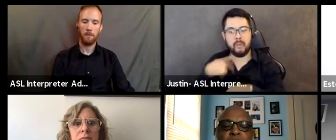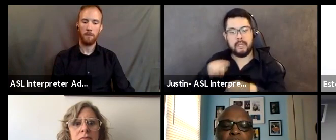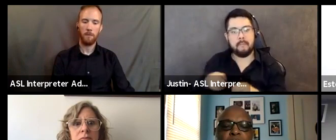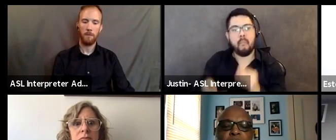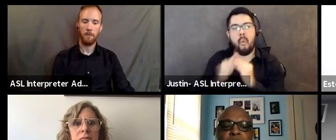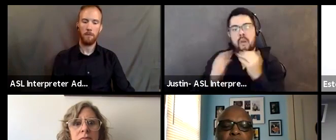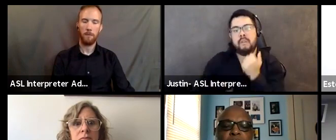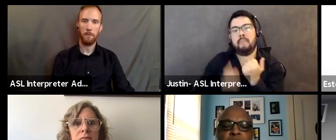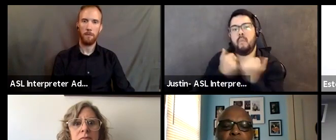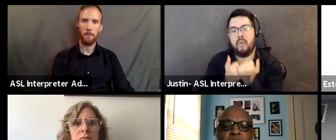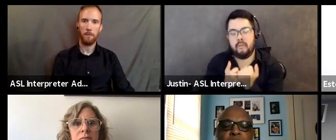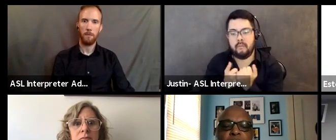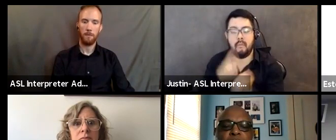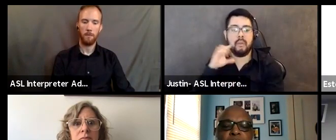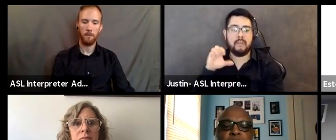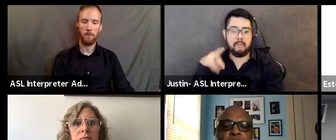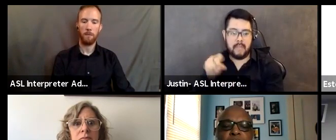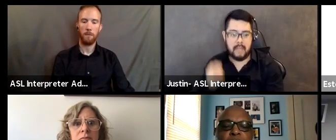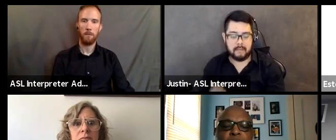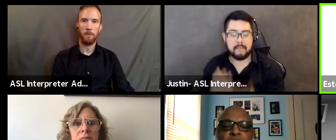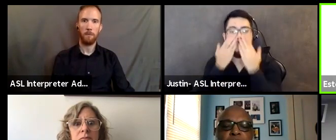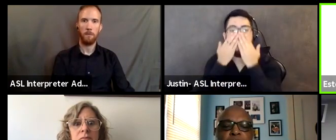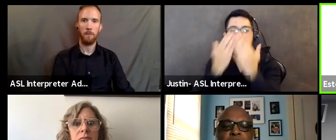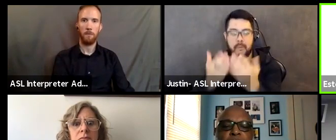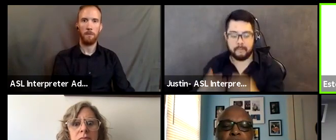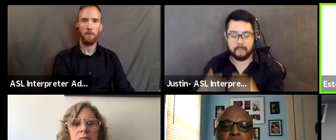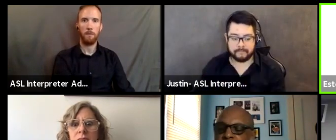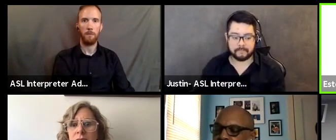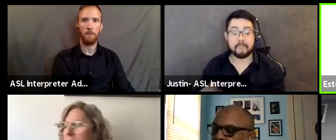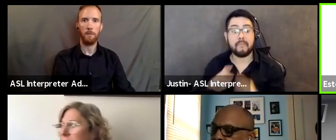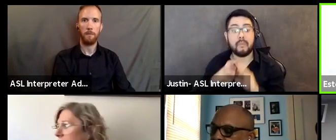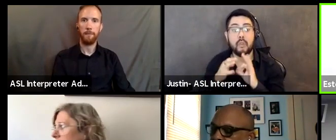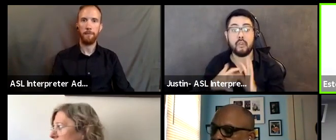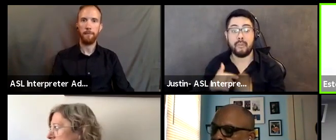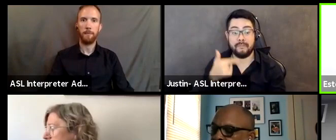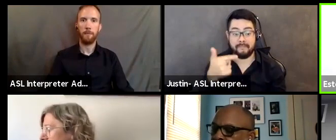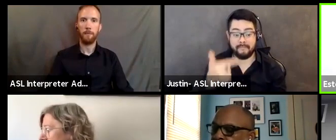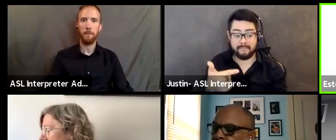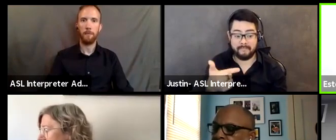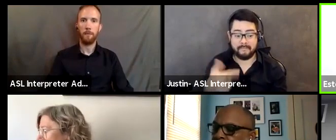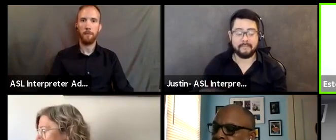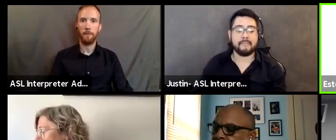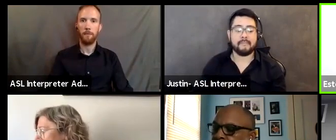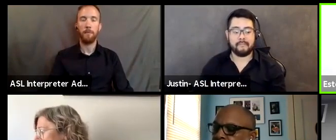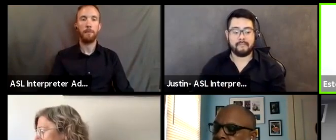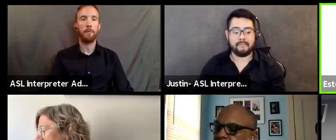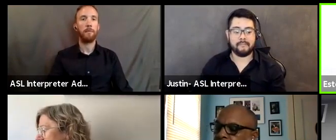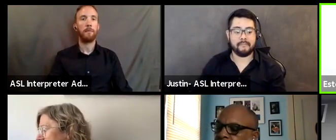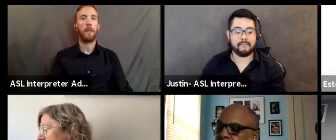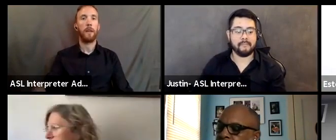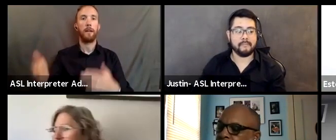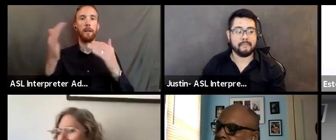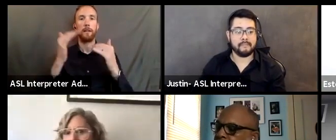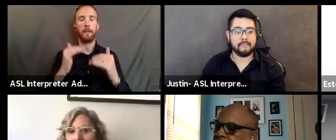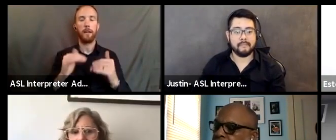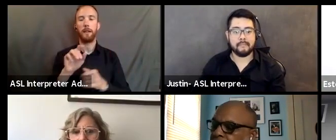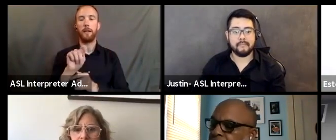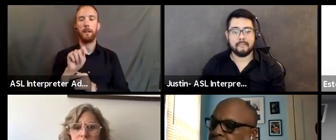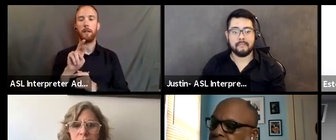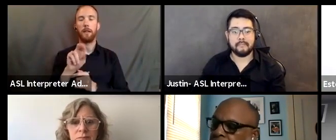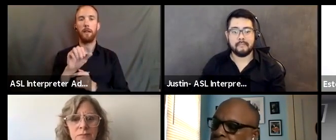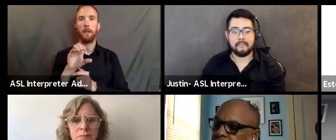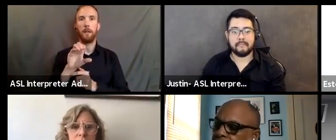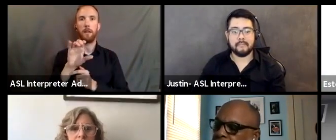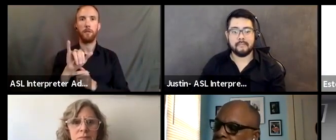schools thank you our next speaker mr president will be tracy meyer speaker 22 followed by